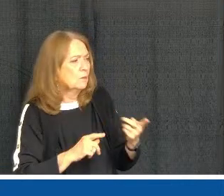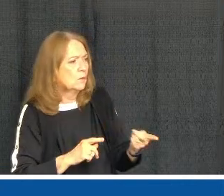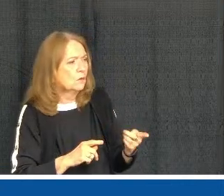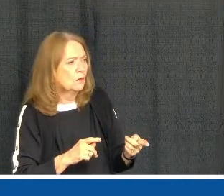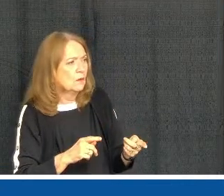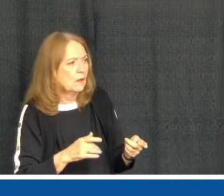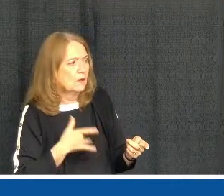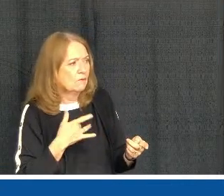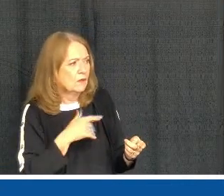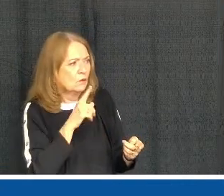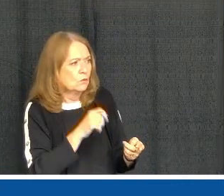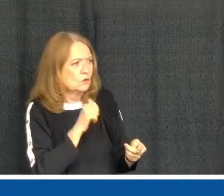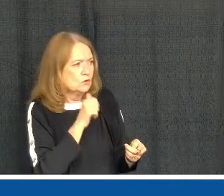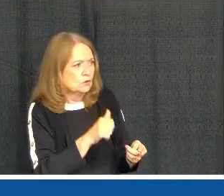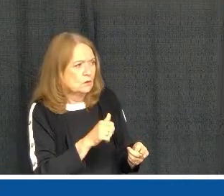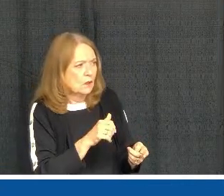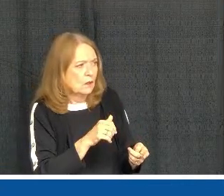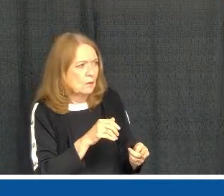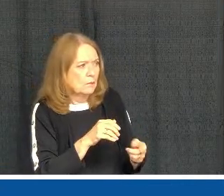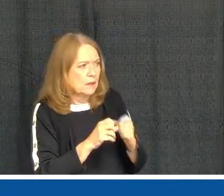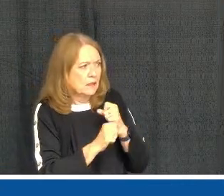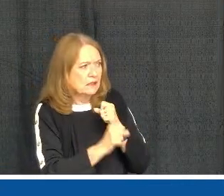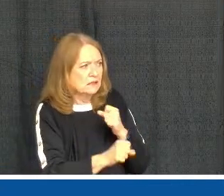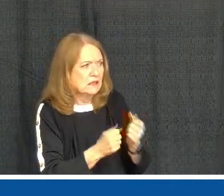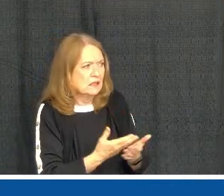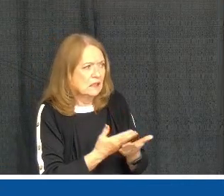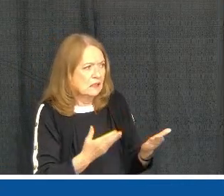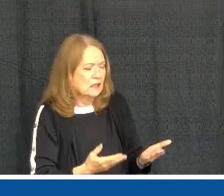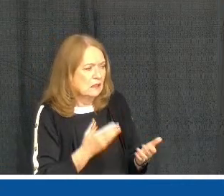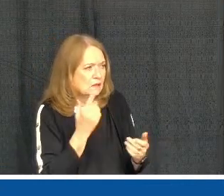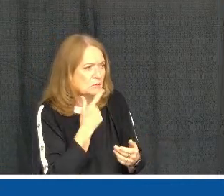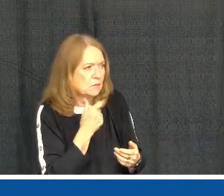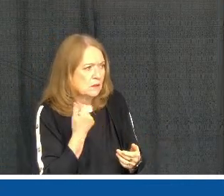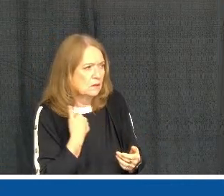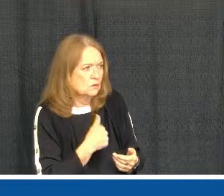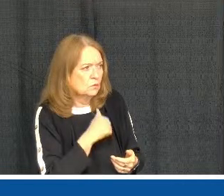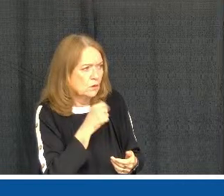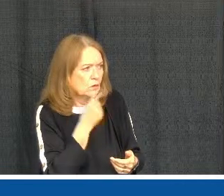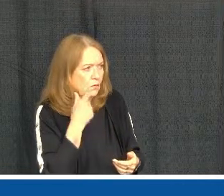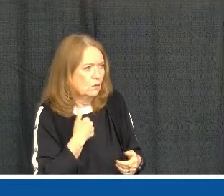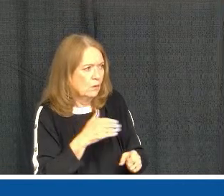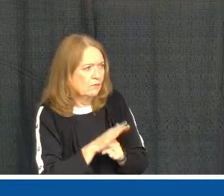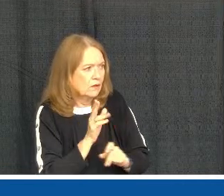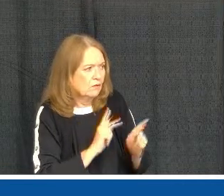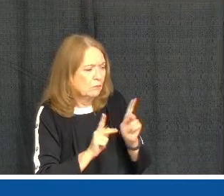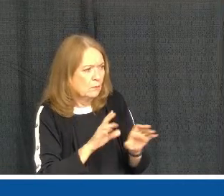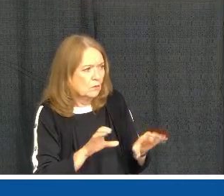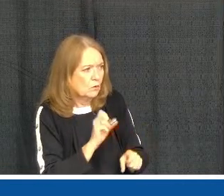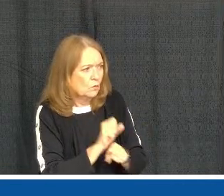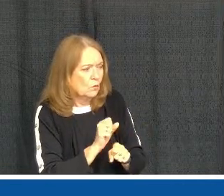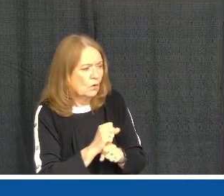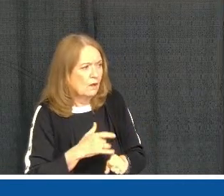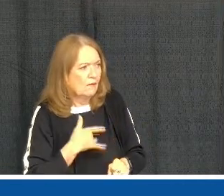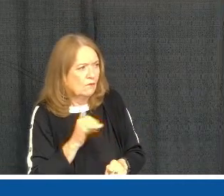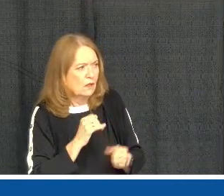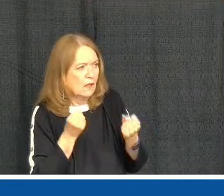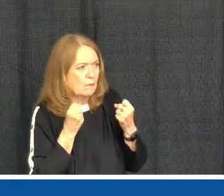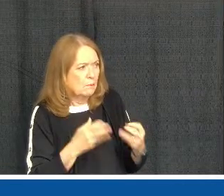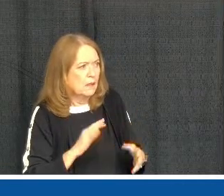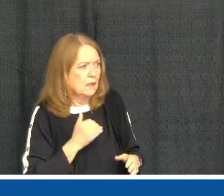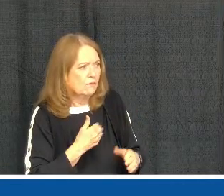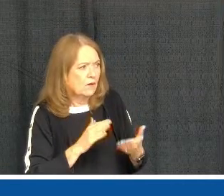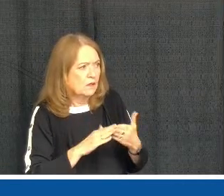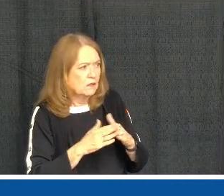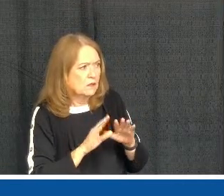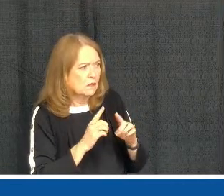we should not be not extending things because we don't think we have enough people to do the work. I feel like many of our city